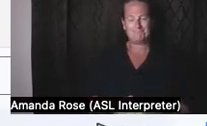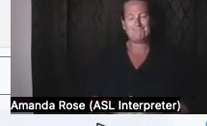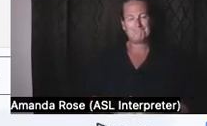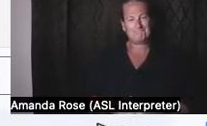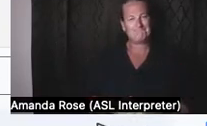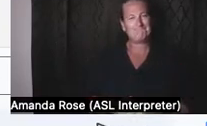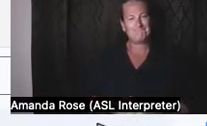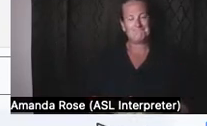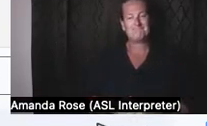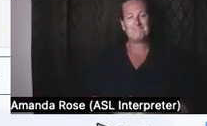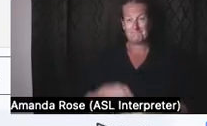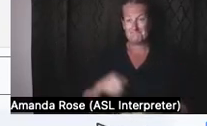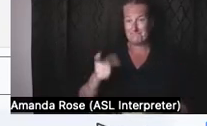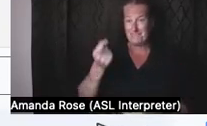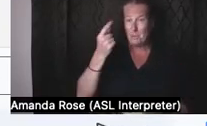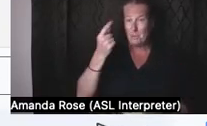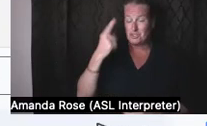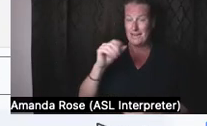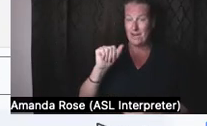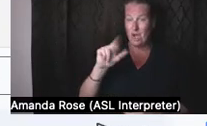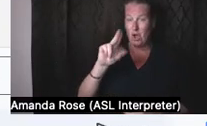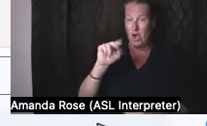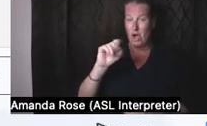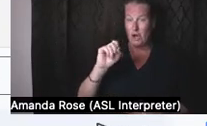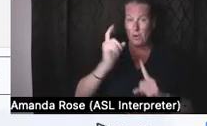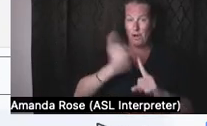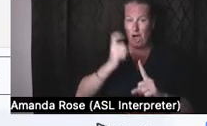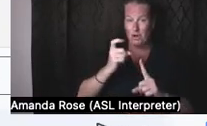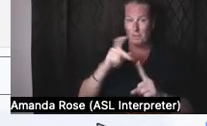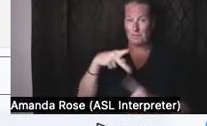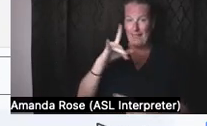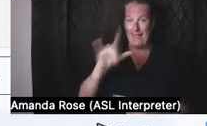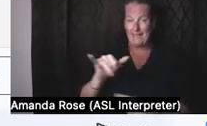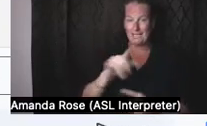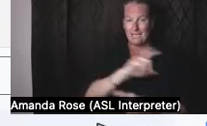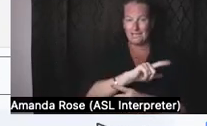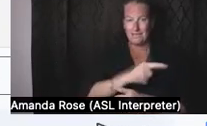You understand the autoplay. It gets it. Yeah, it does.